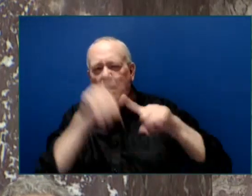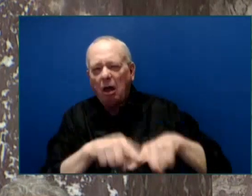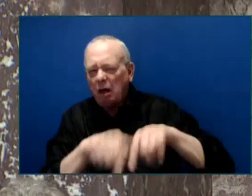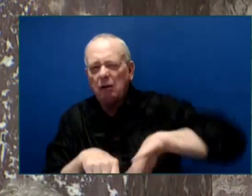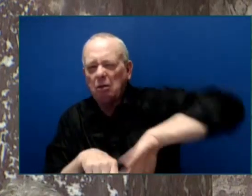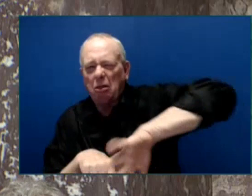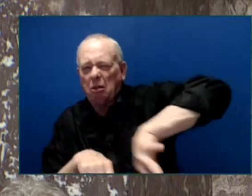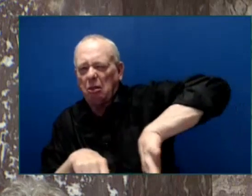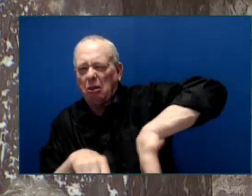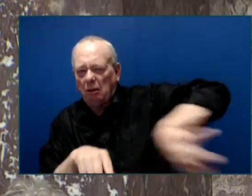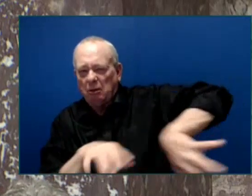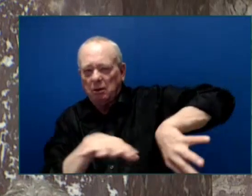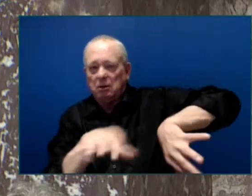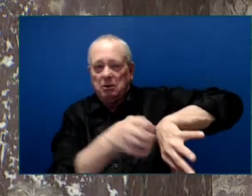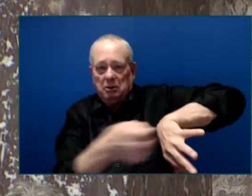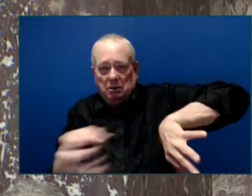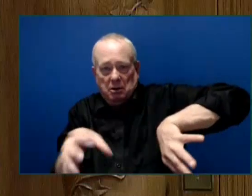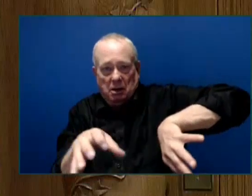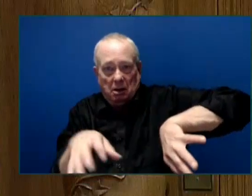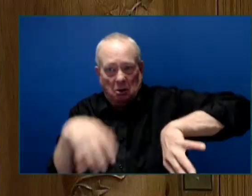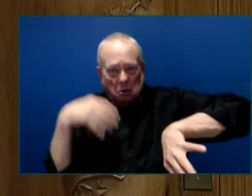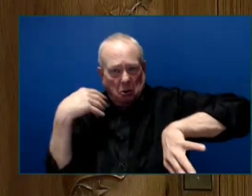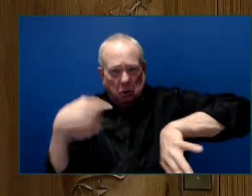use the terms that they use.